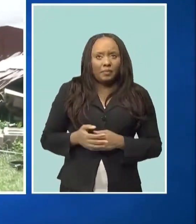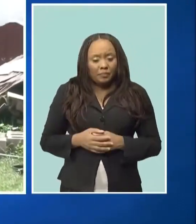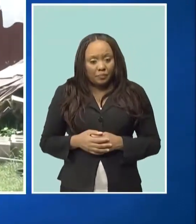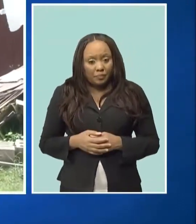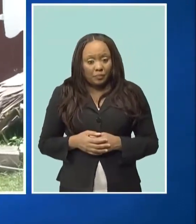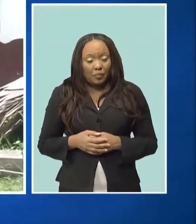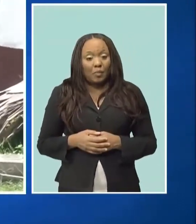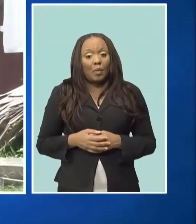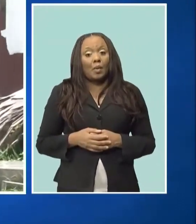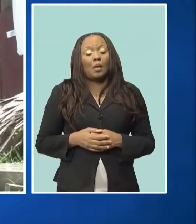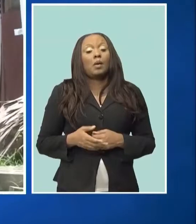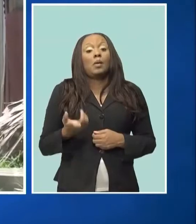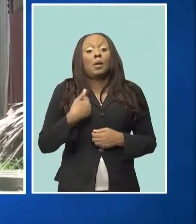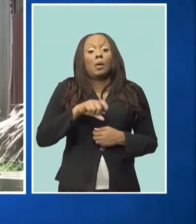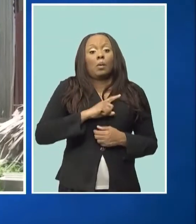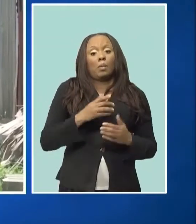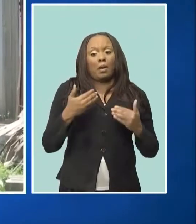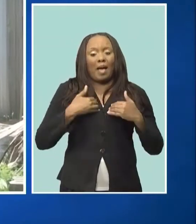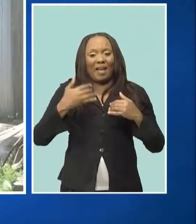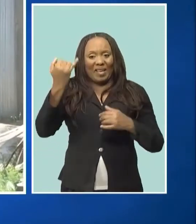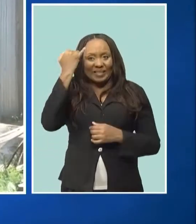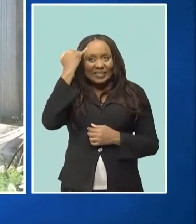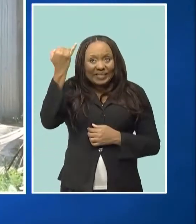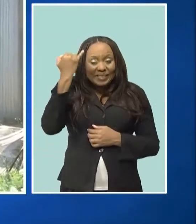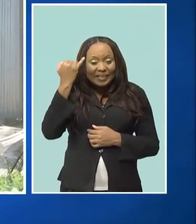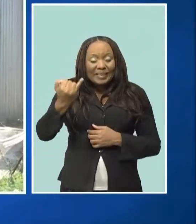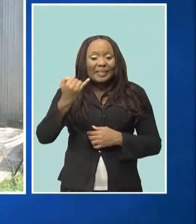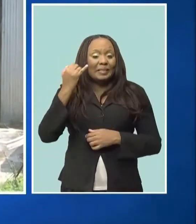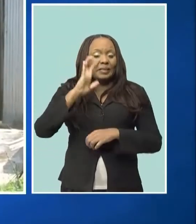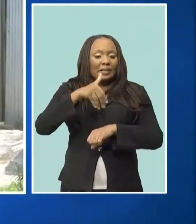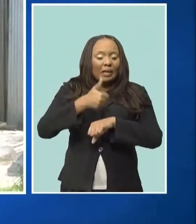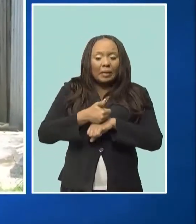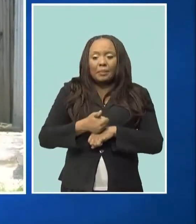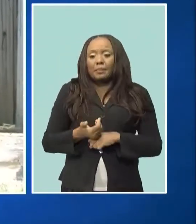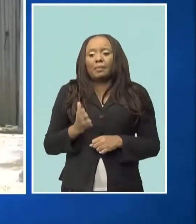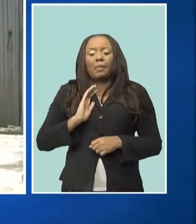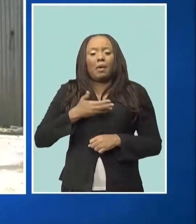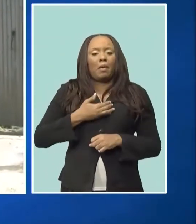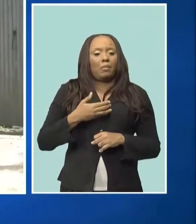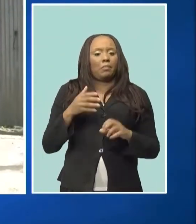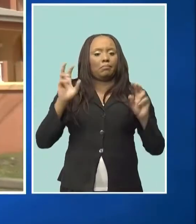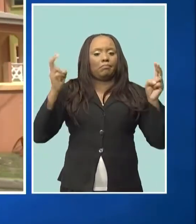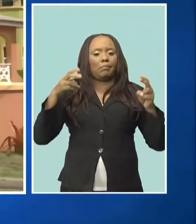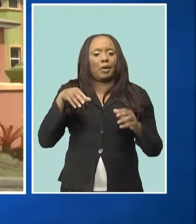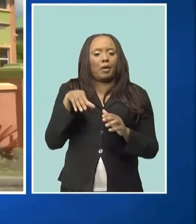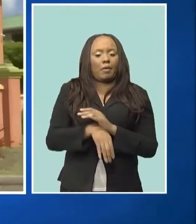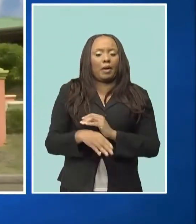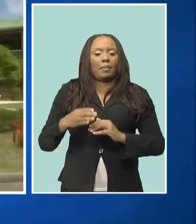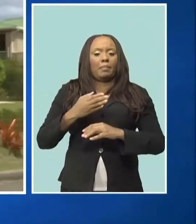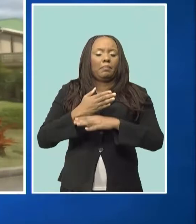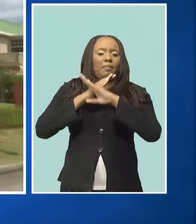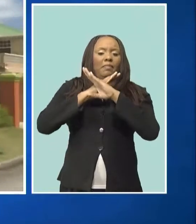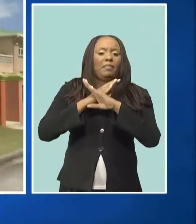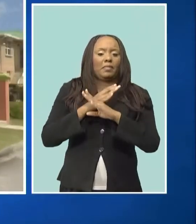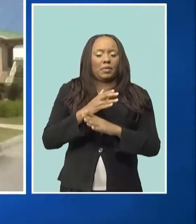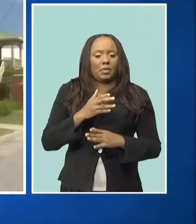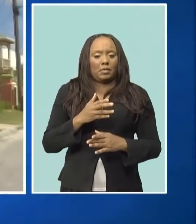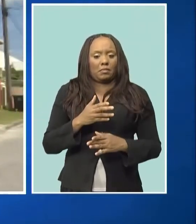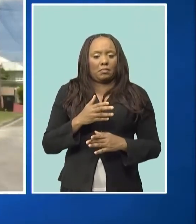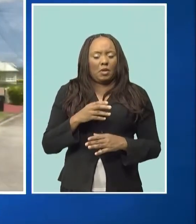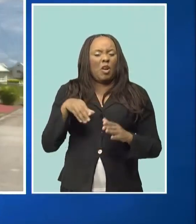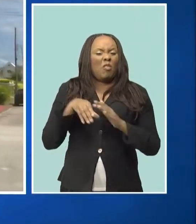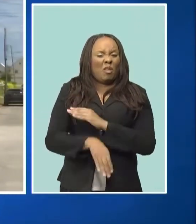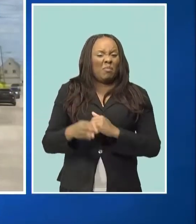burglary initiative in place where we have our crime prevention officers speak to homeowners and owners of